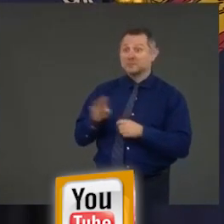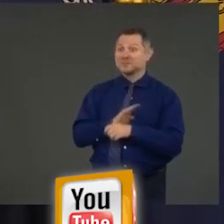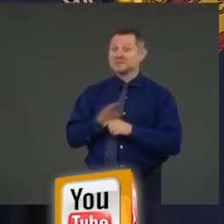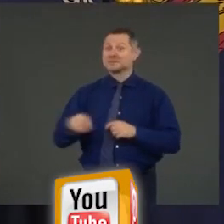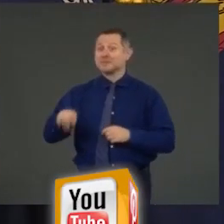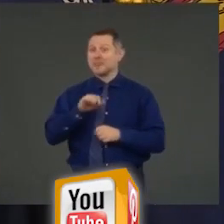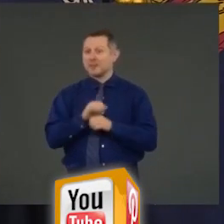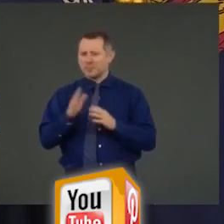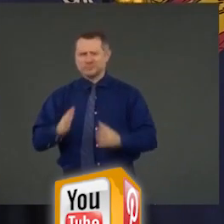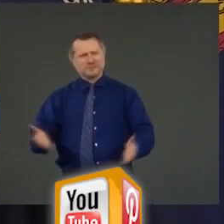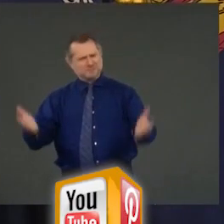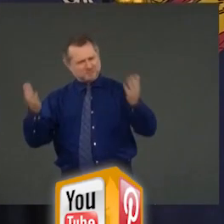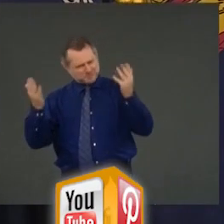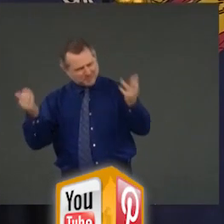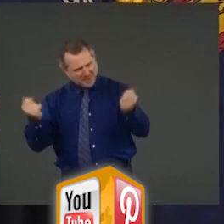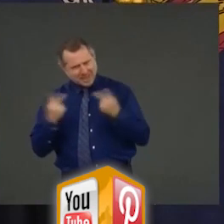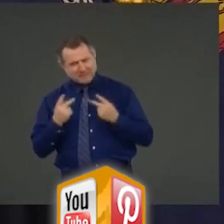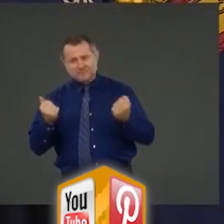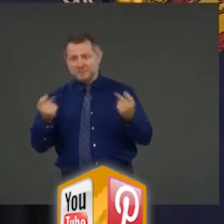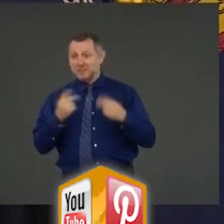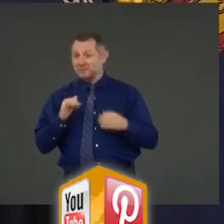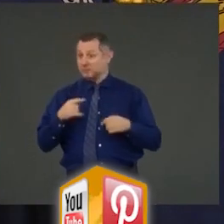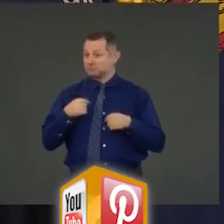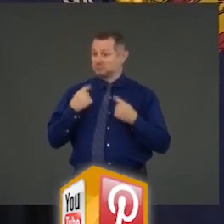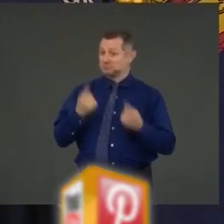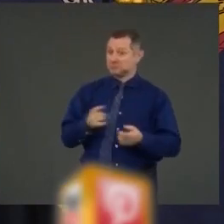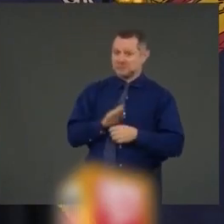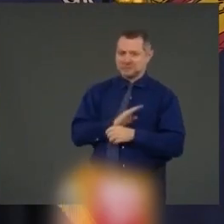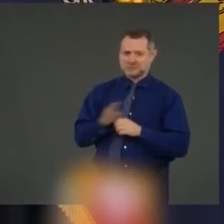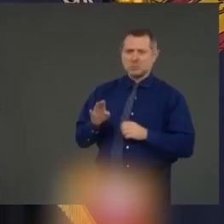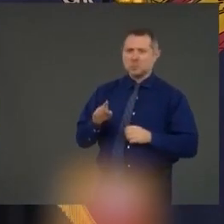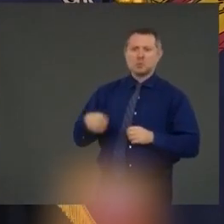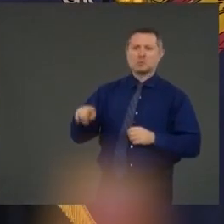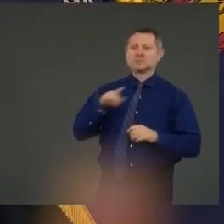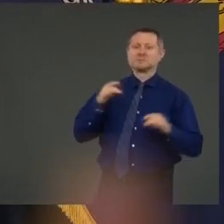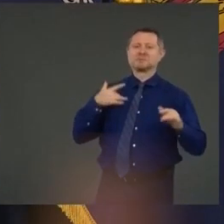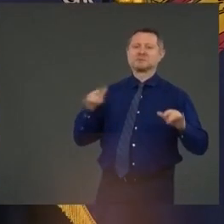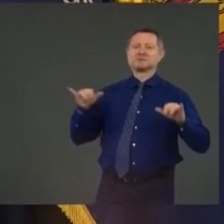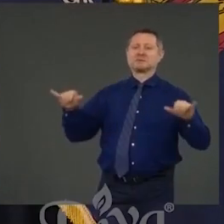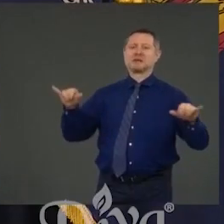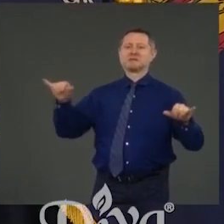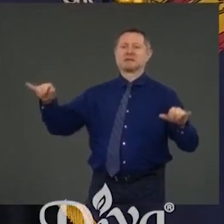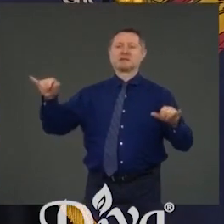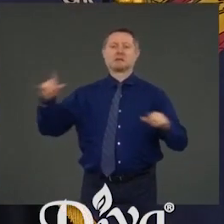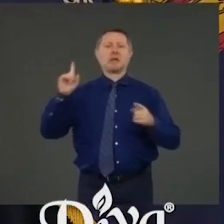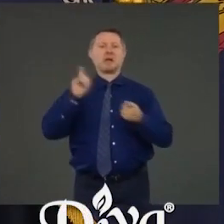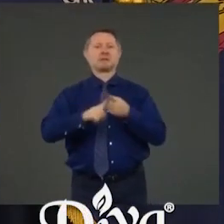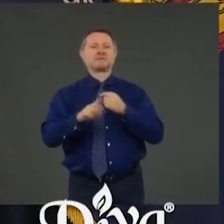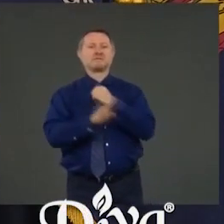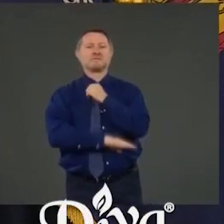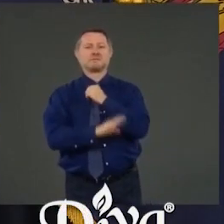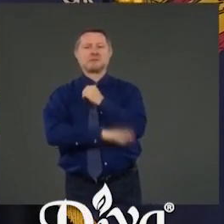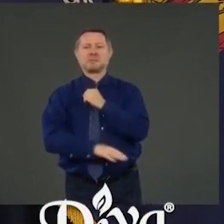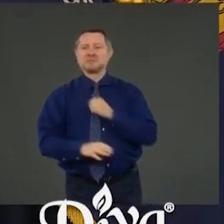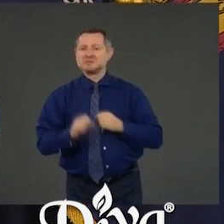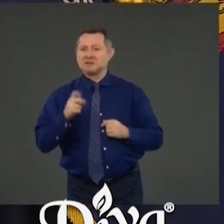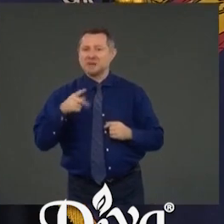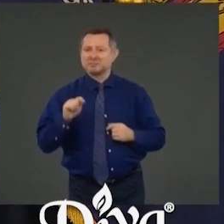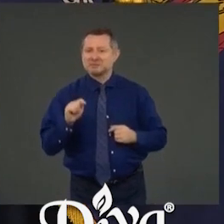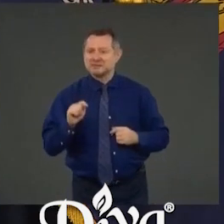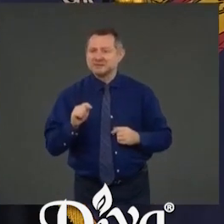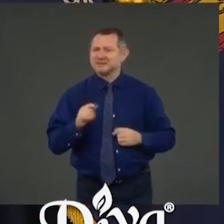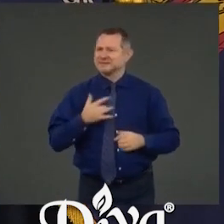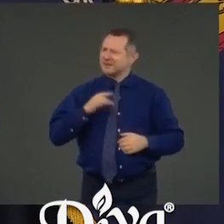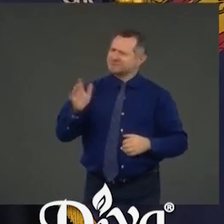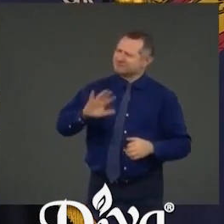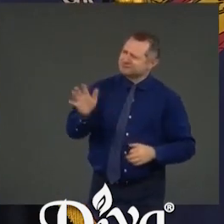You have a lot of businesses who are basically telling employees now, well, you don't have to come back until September. I discourage that. You